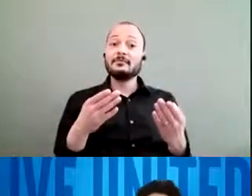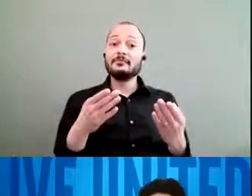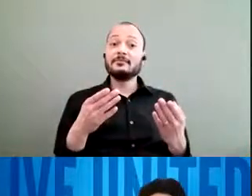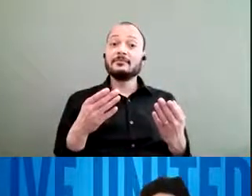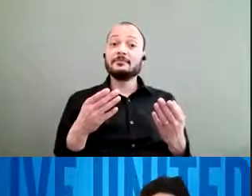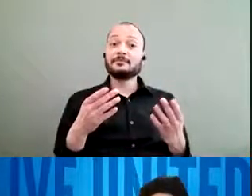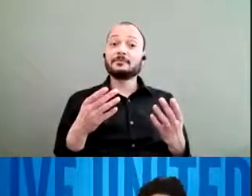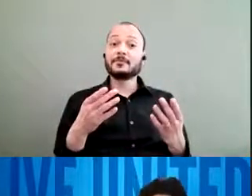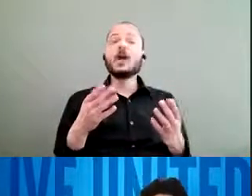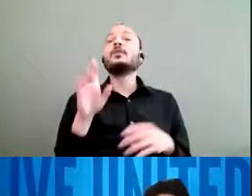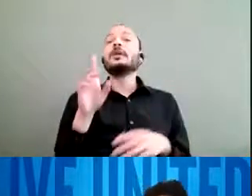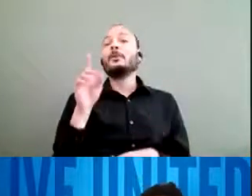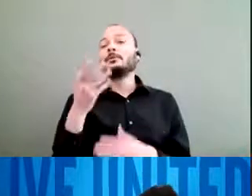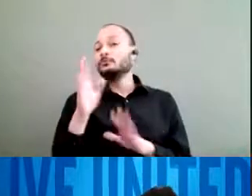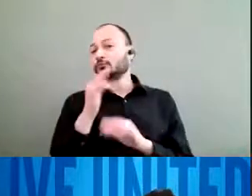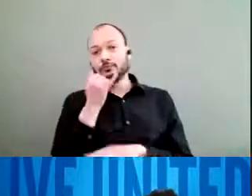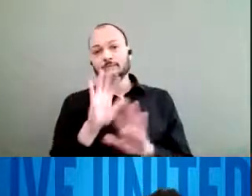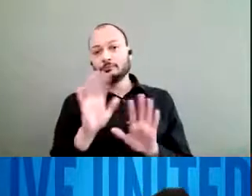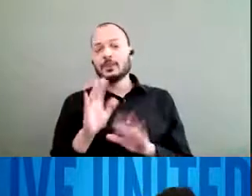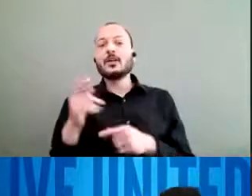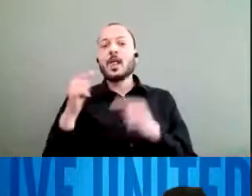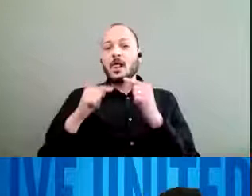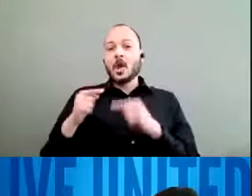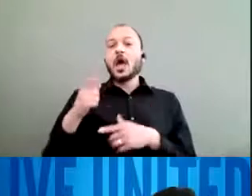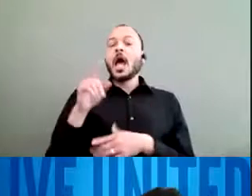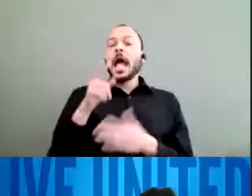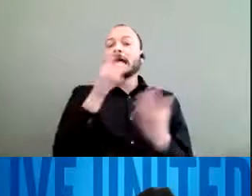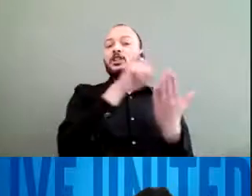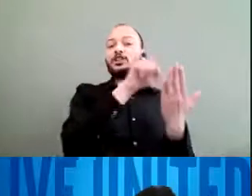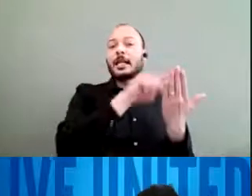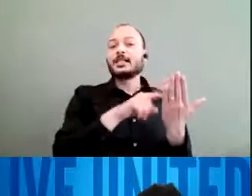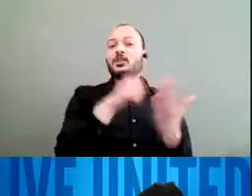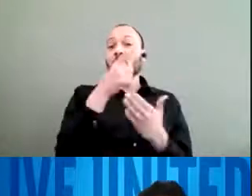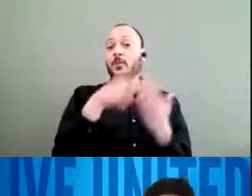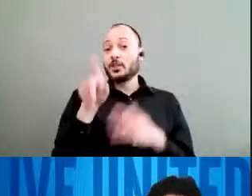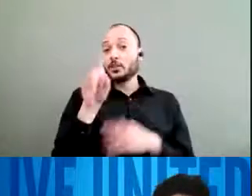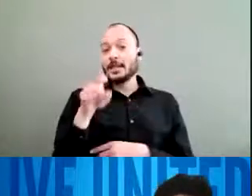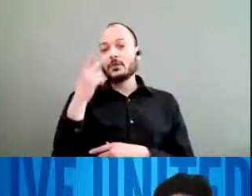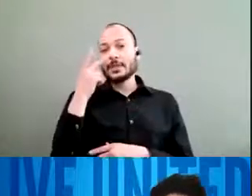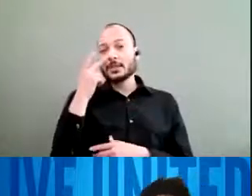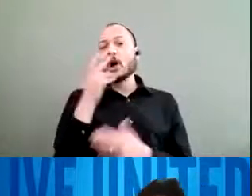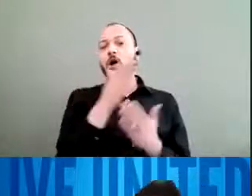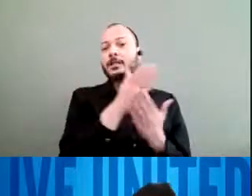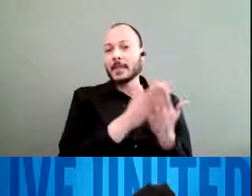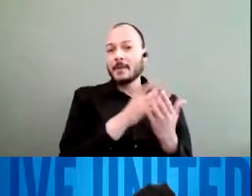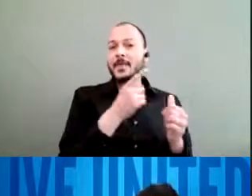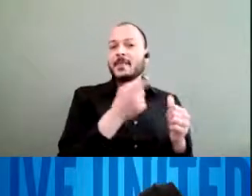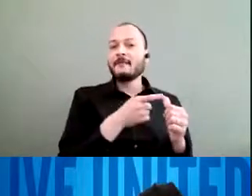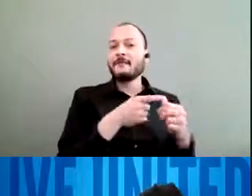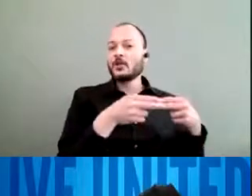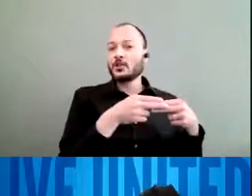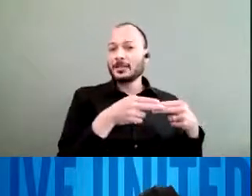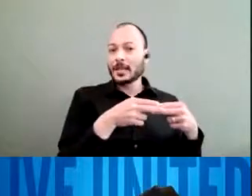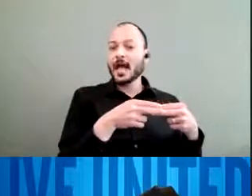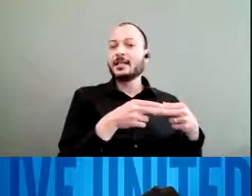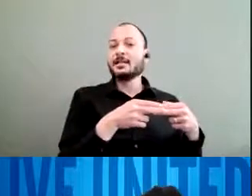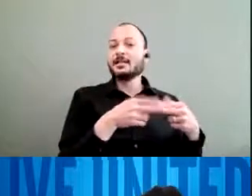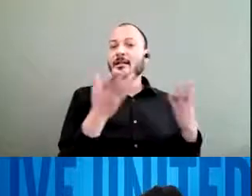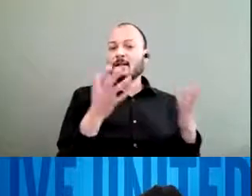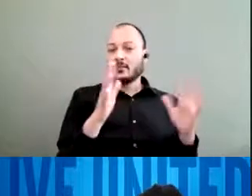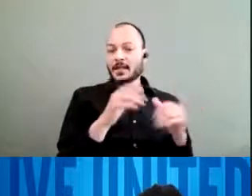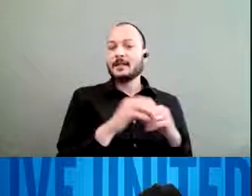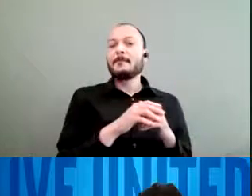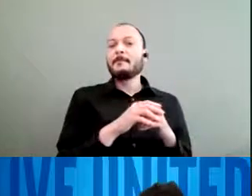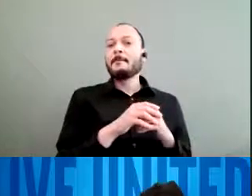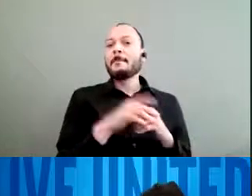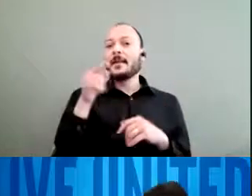a checklist of what you'll need. We saw a little bit of this in the first slide written out. And so what this